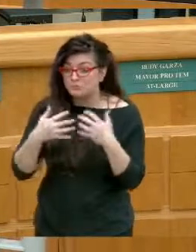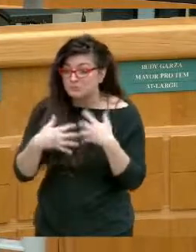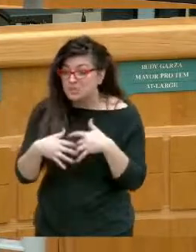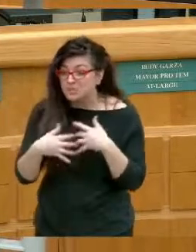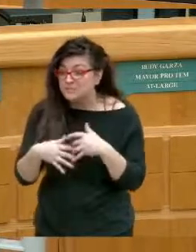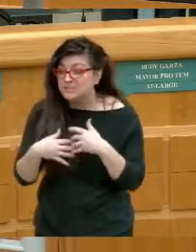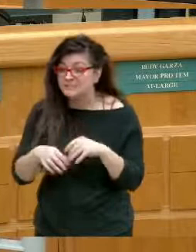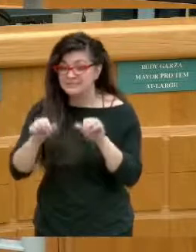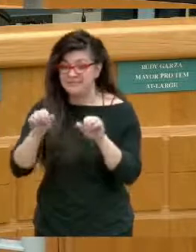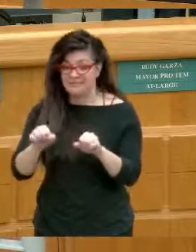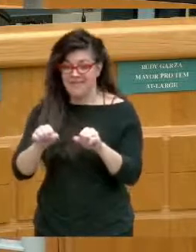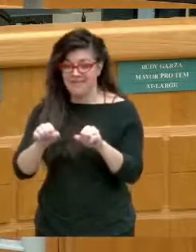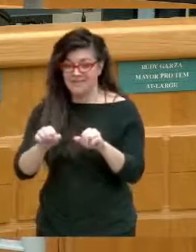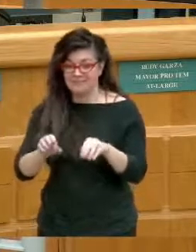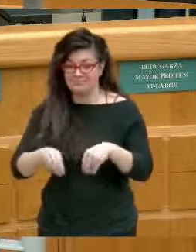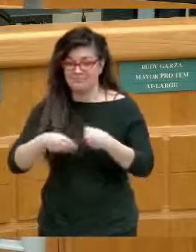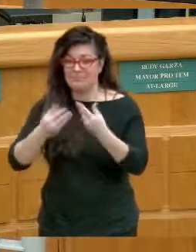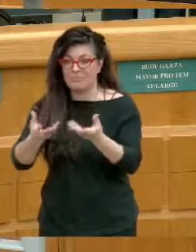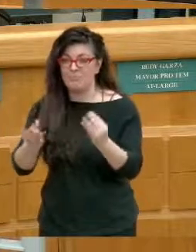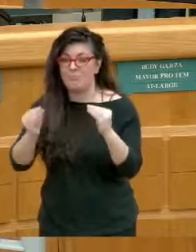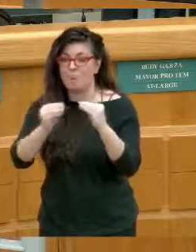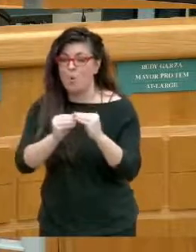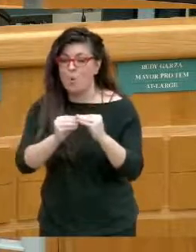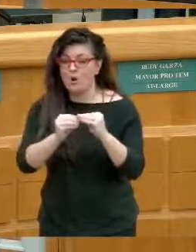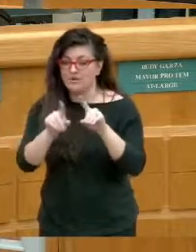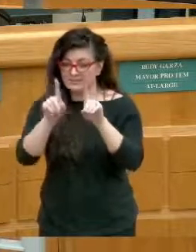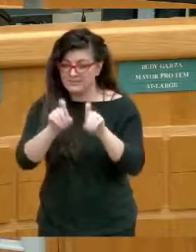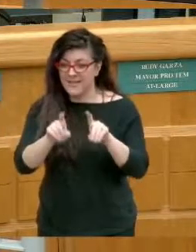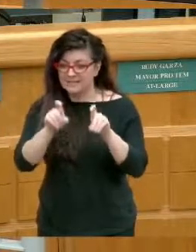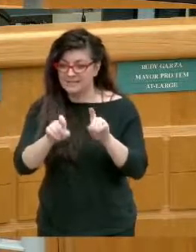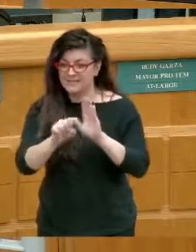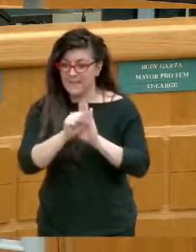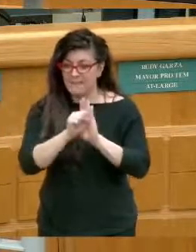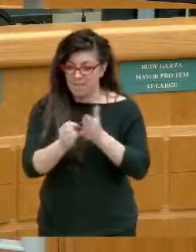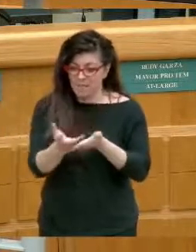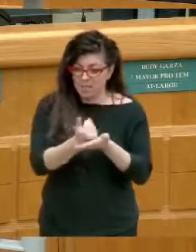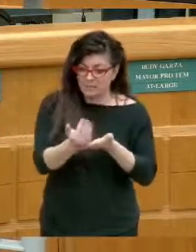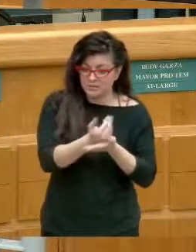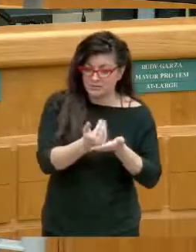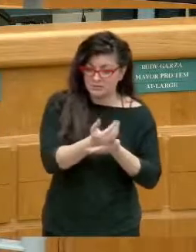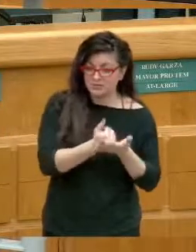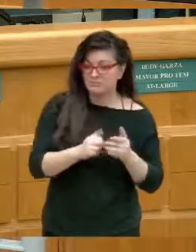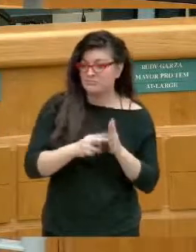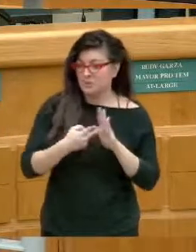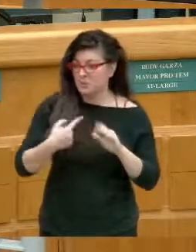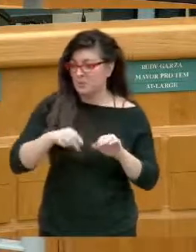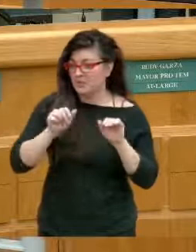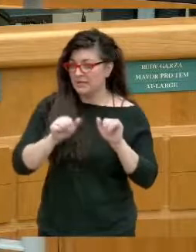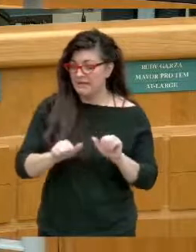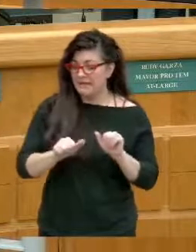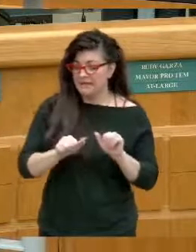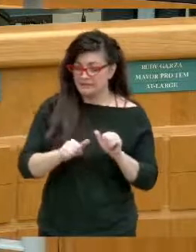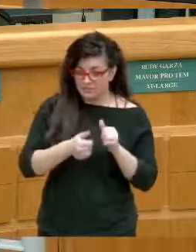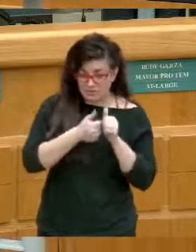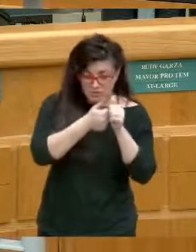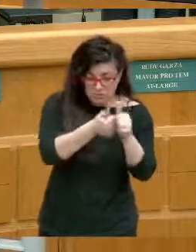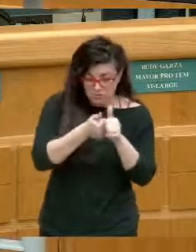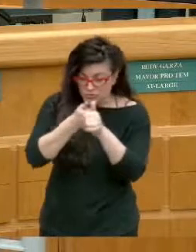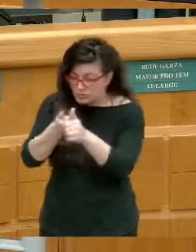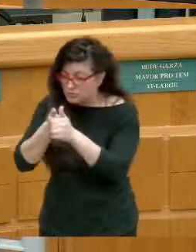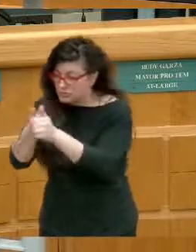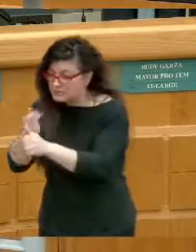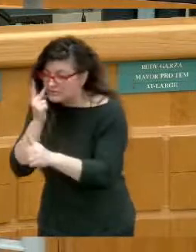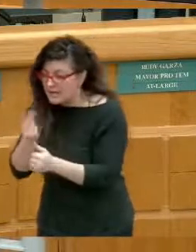that can handle more samples. Being able to have that high testing capacity that enables us to contact trace, test as many people